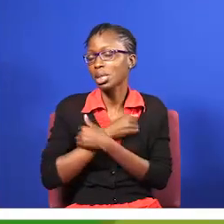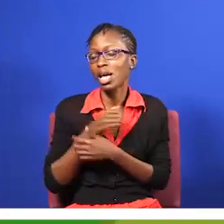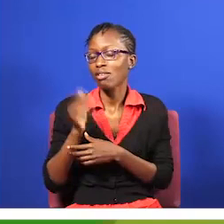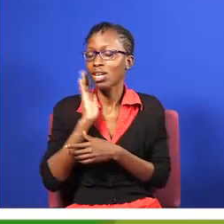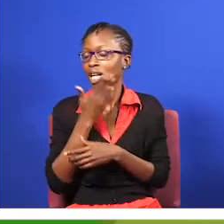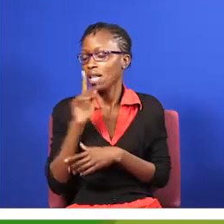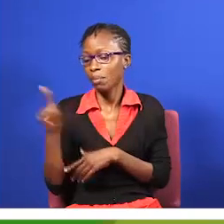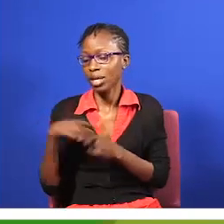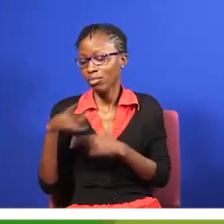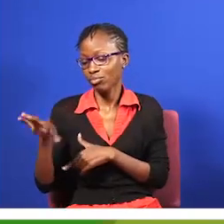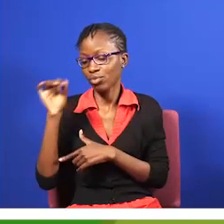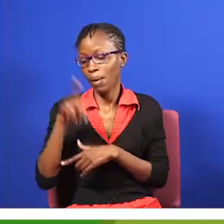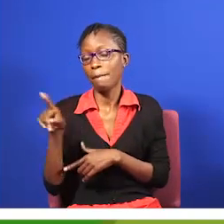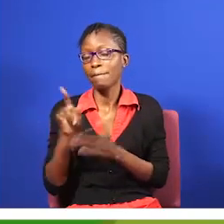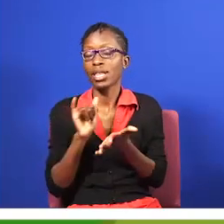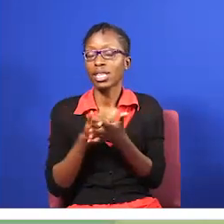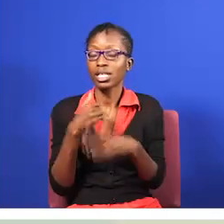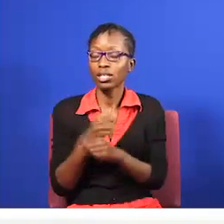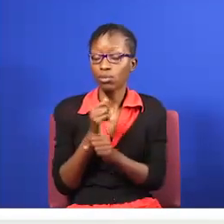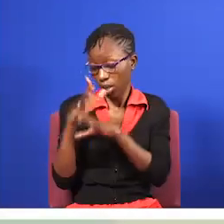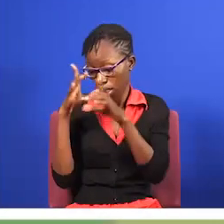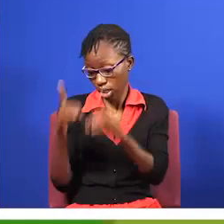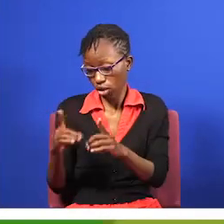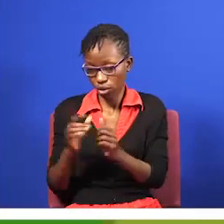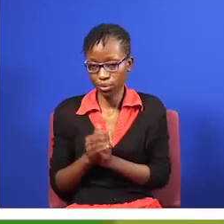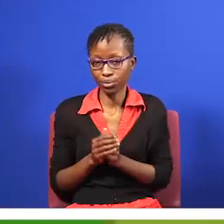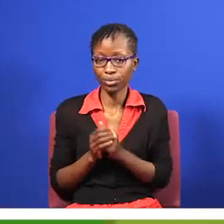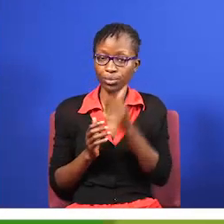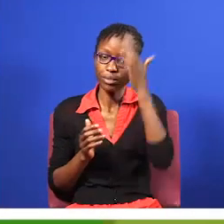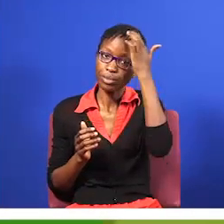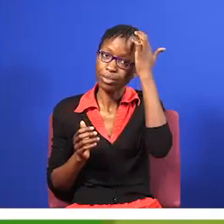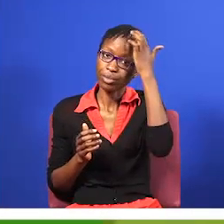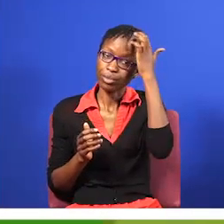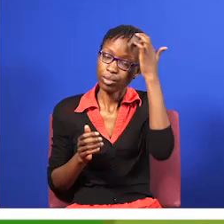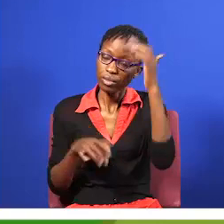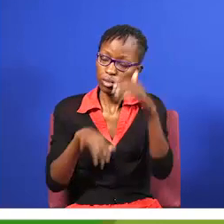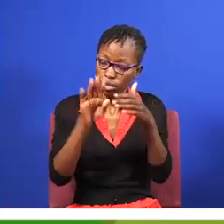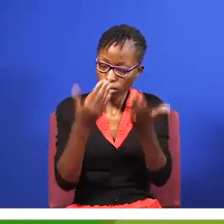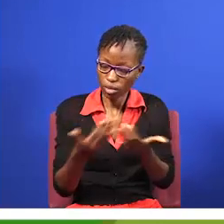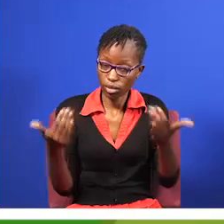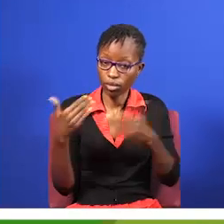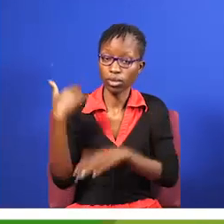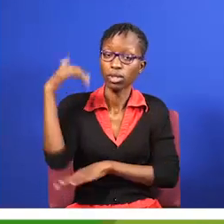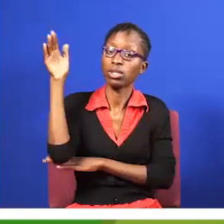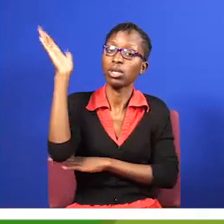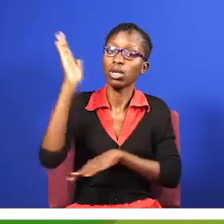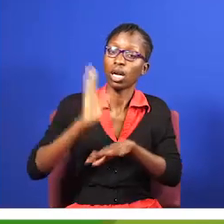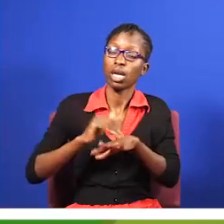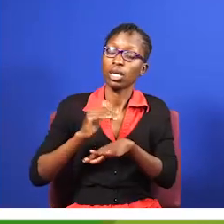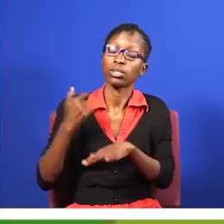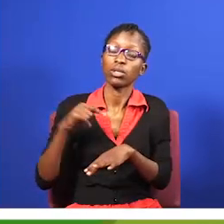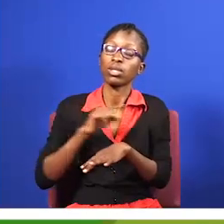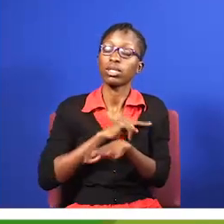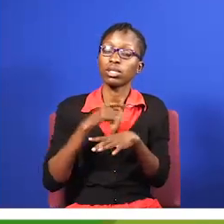choose pink. So that is making a choice. So children, God is